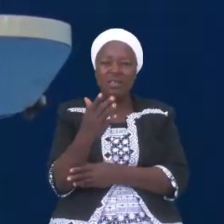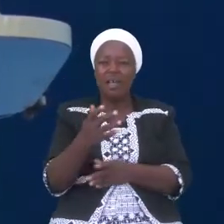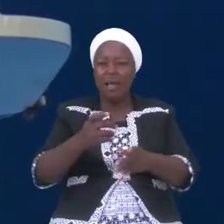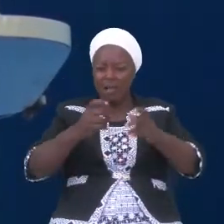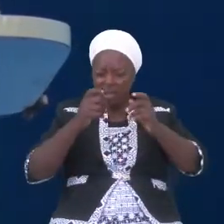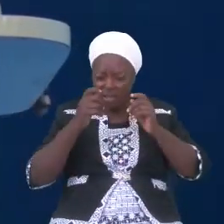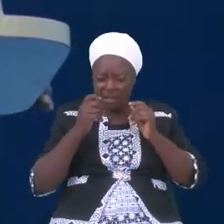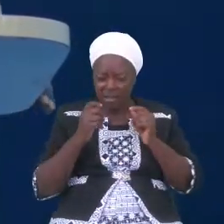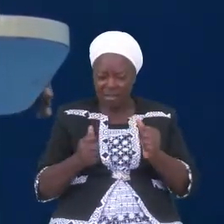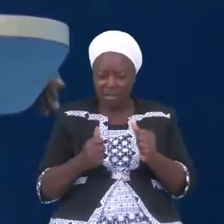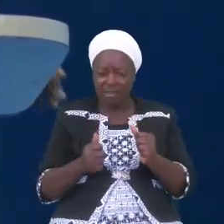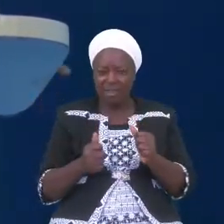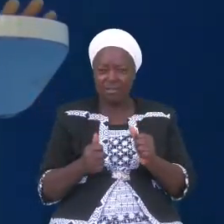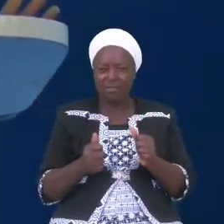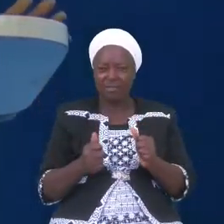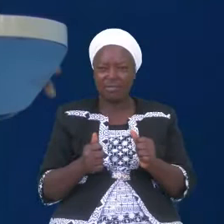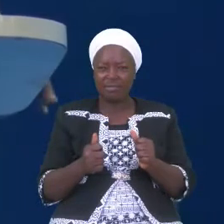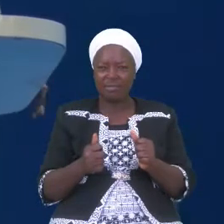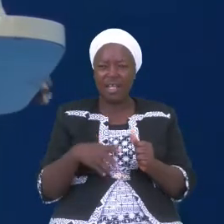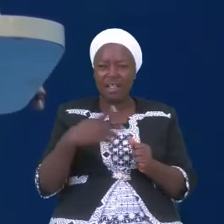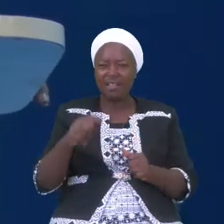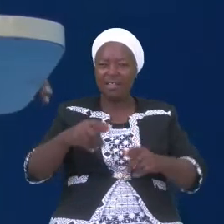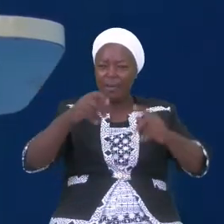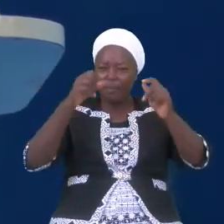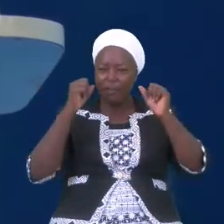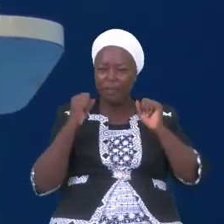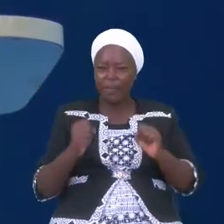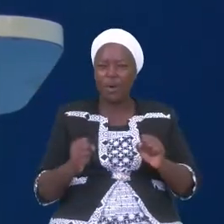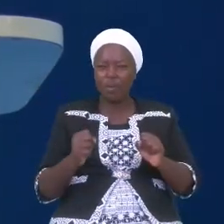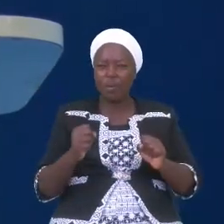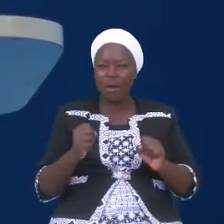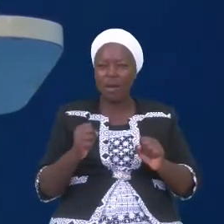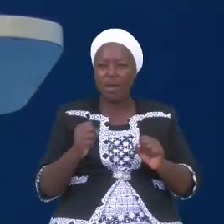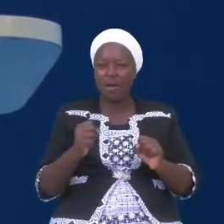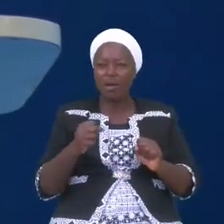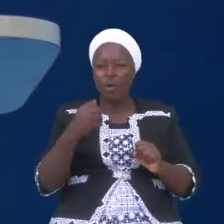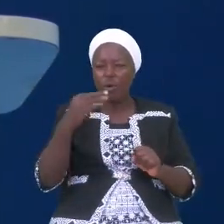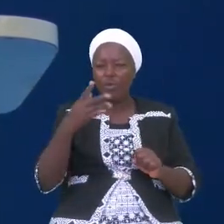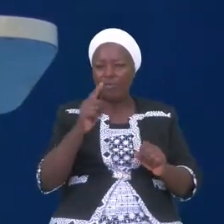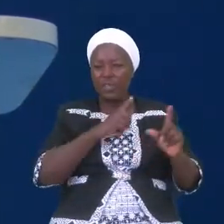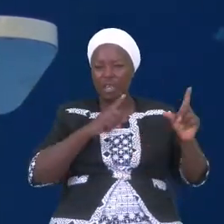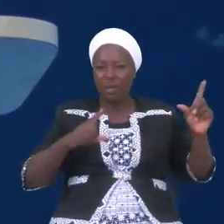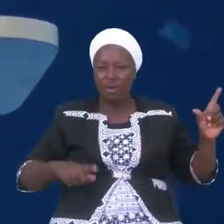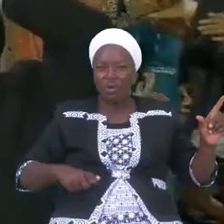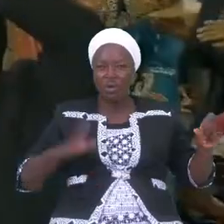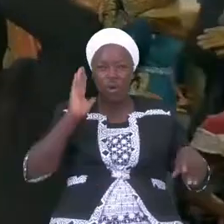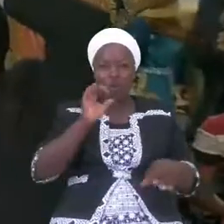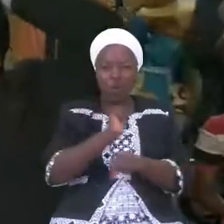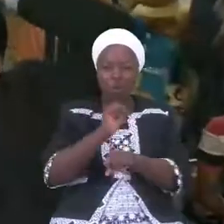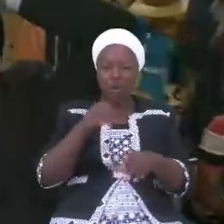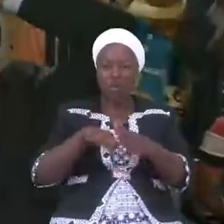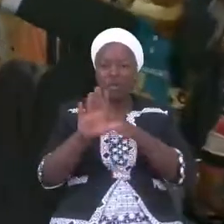instantaneously, immediately, the power of the Lord will work in your life.